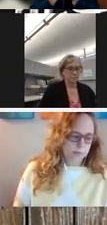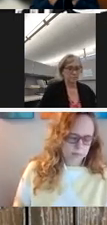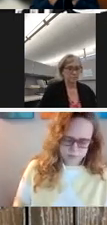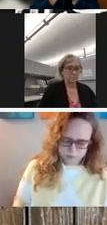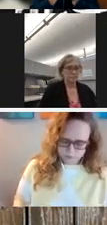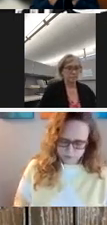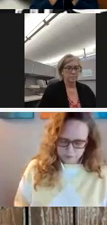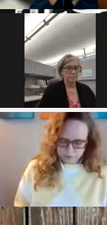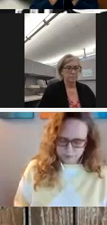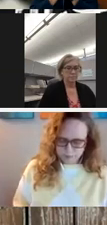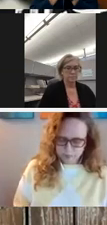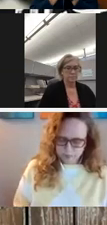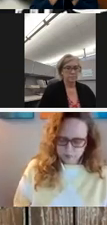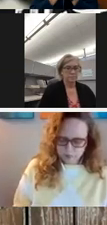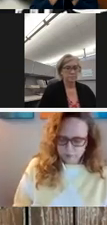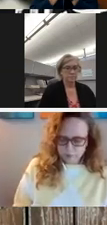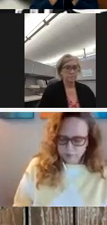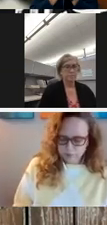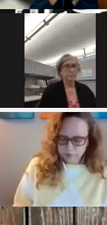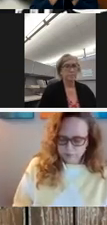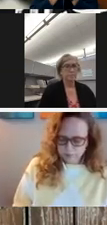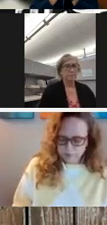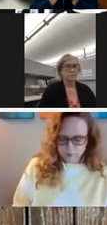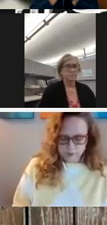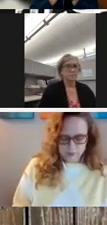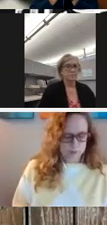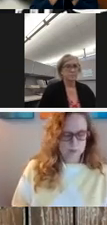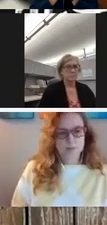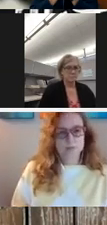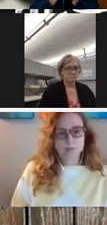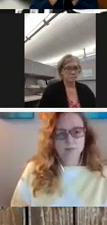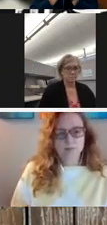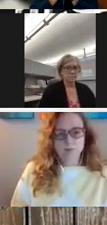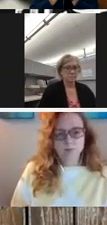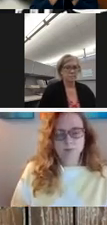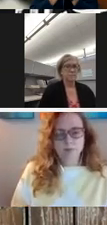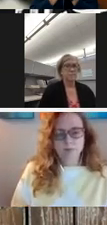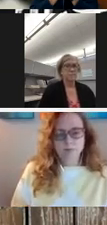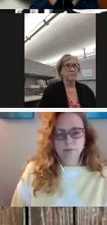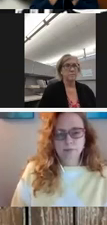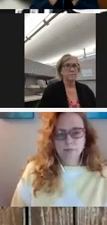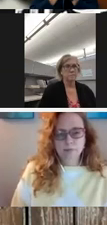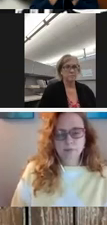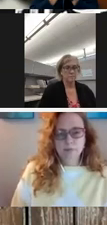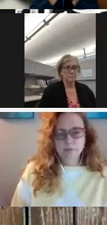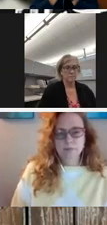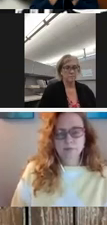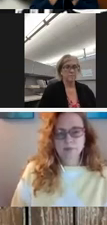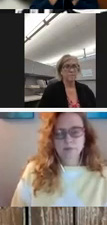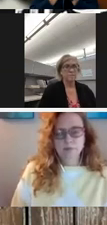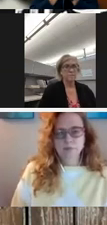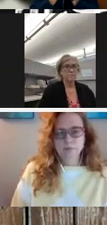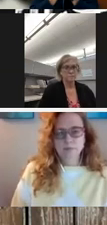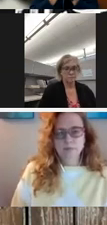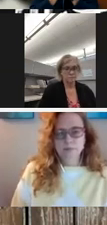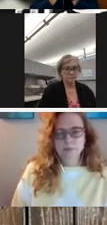moving faster, as we all know. And those digital skills are important more today than